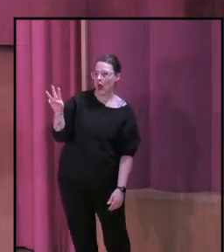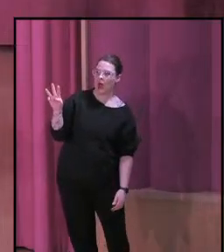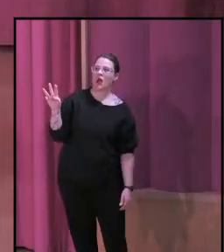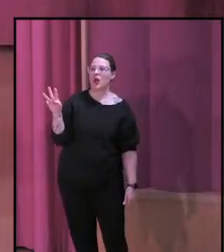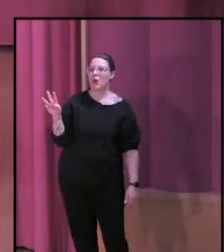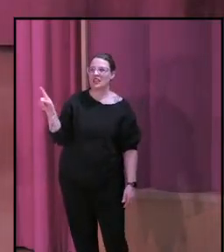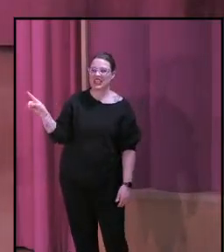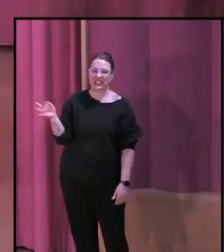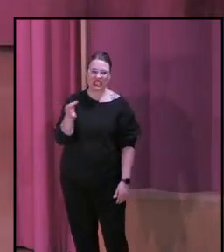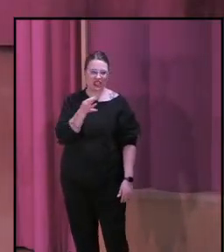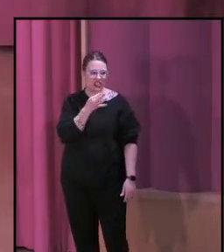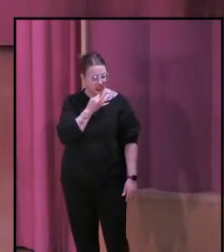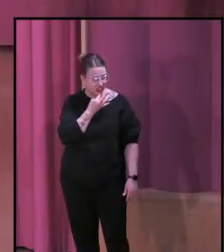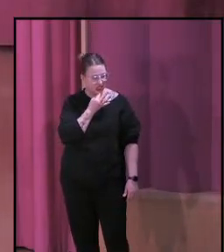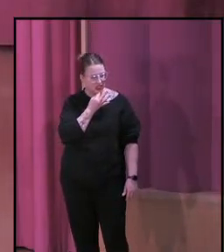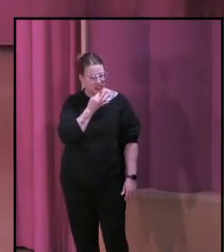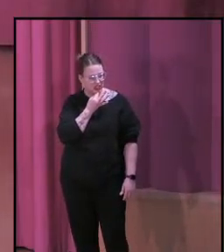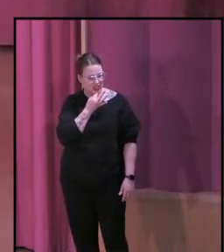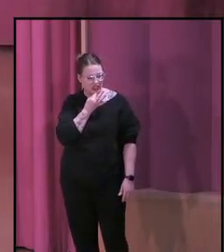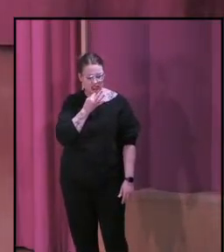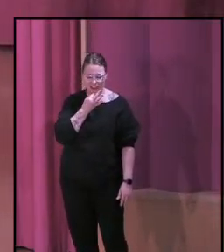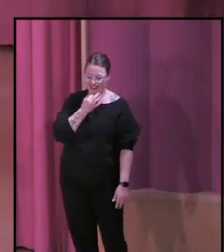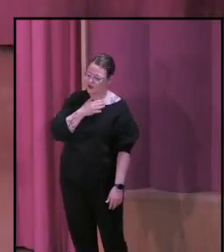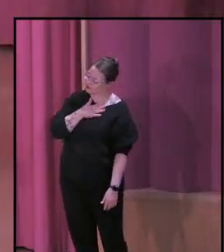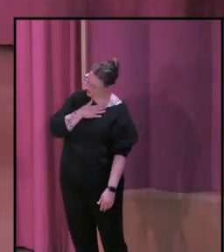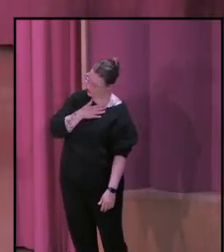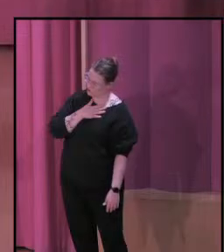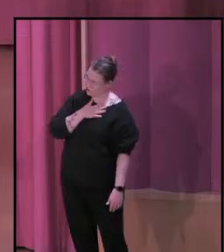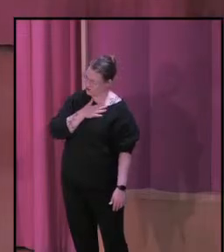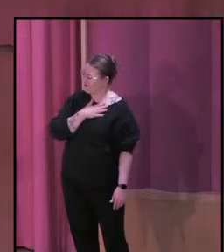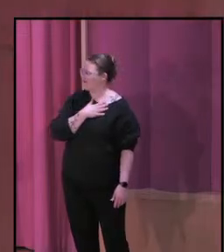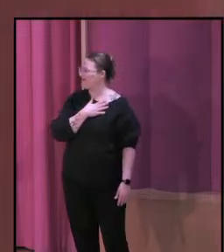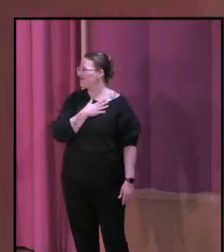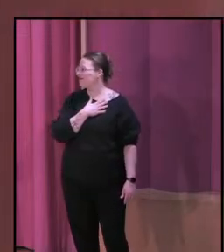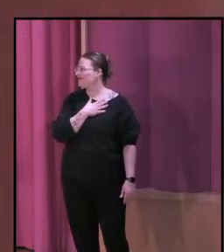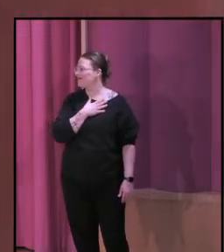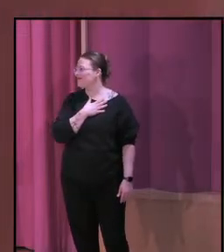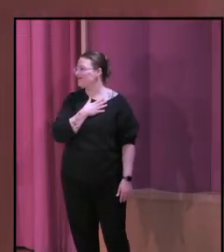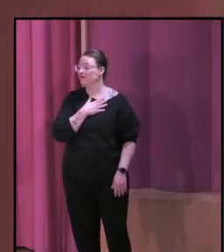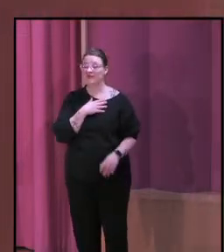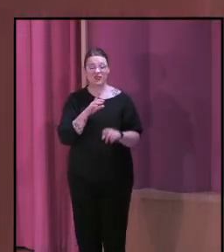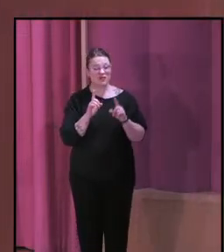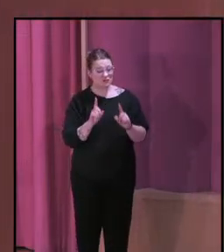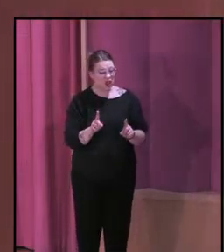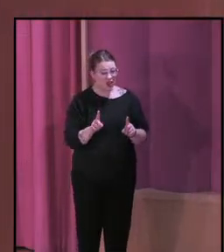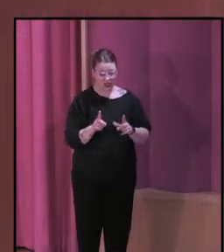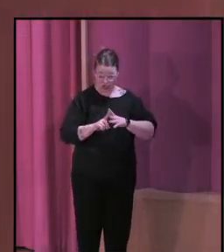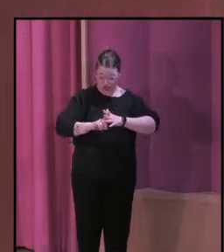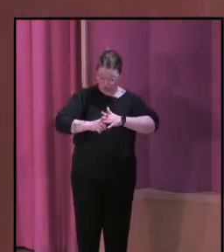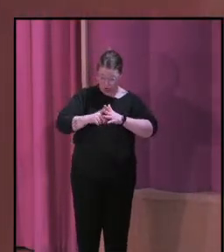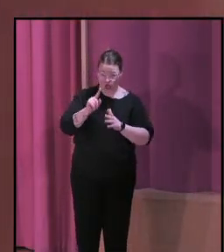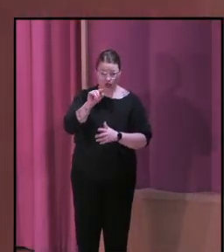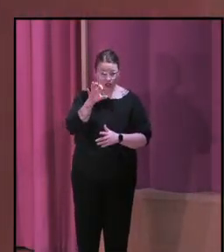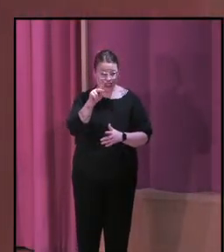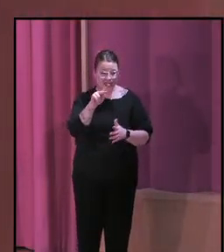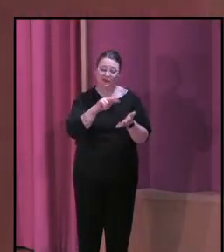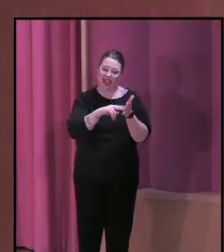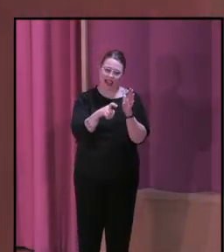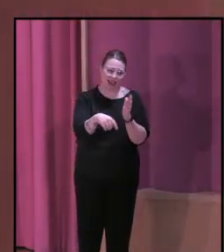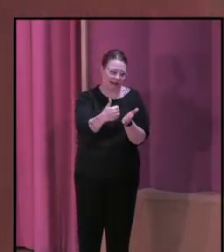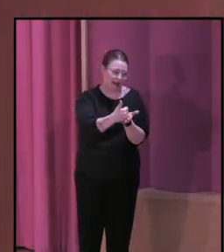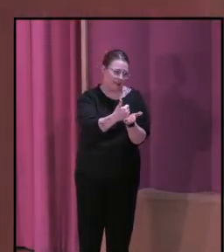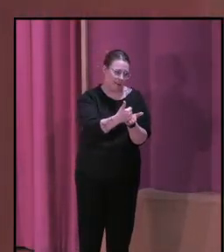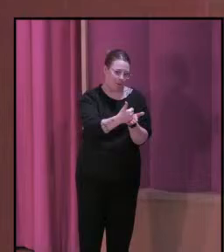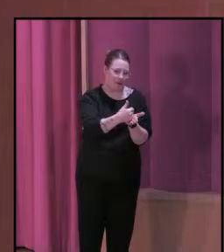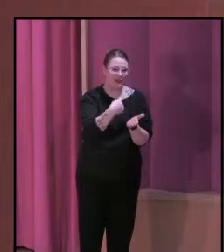really good. Well, it's true. But to get this trick going, I need the help from another volunteer. I need someone to